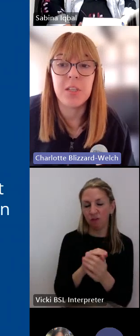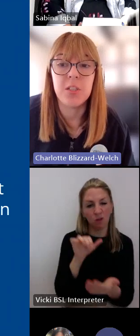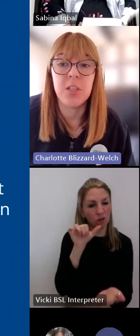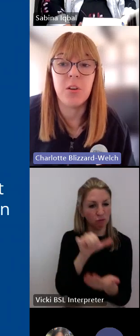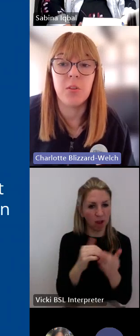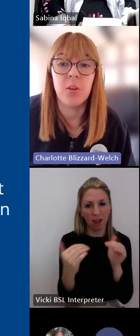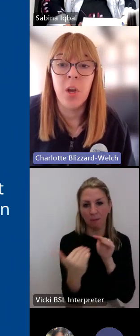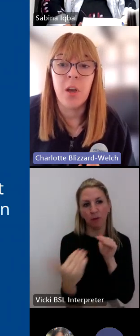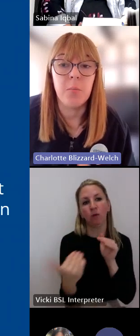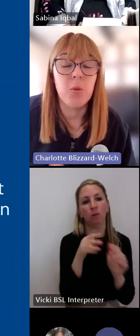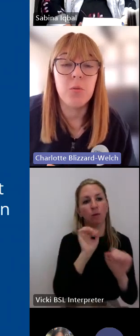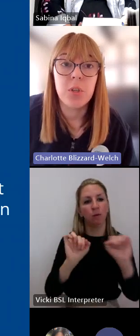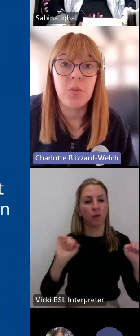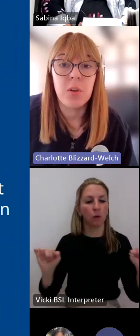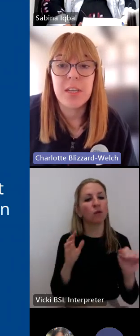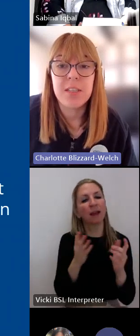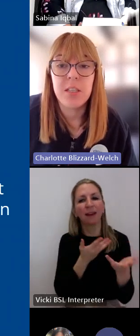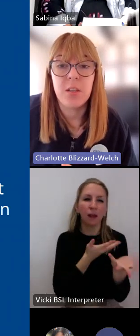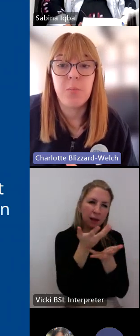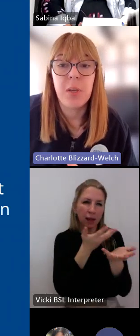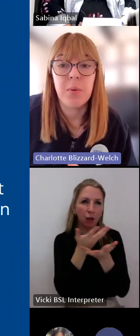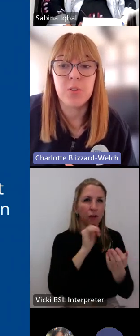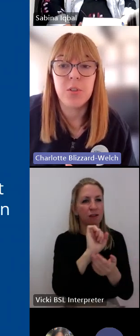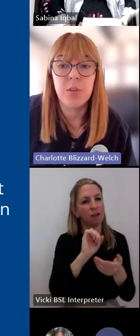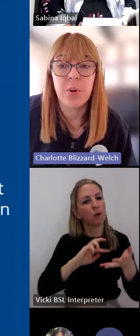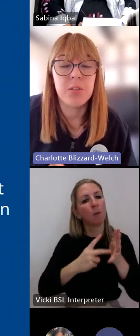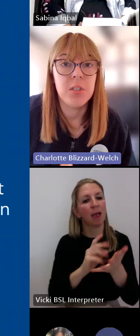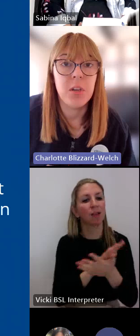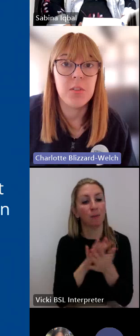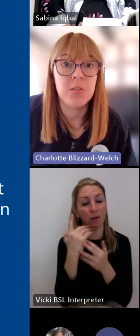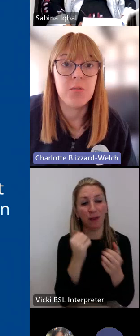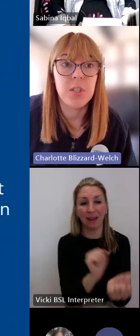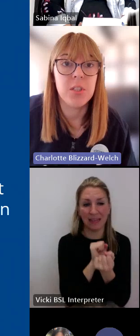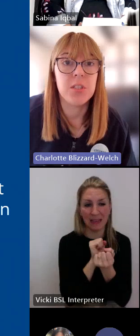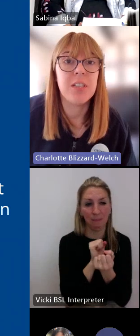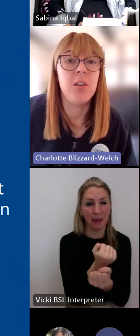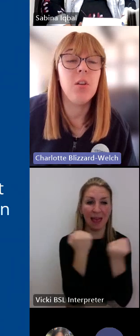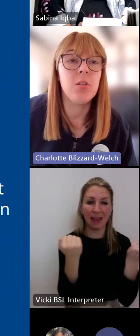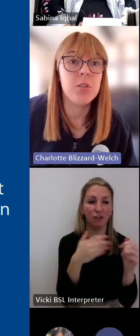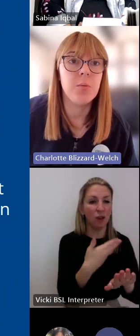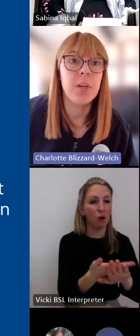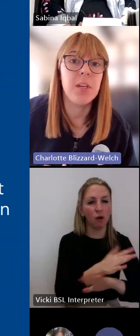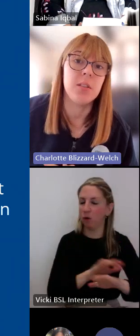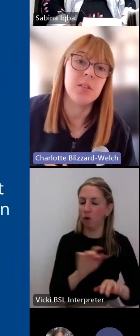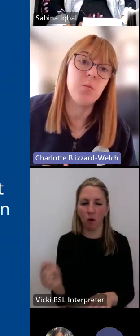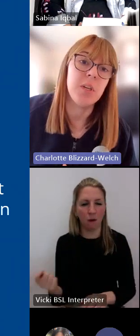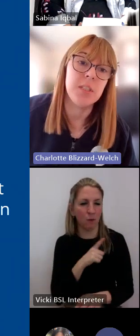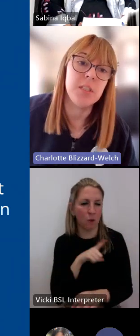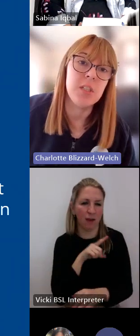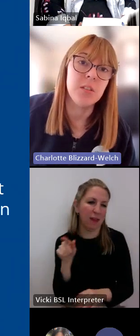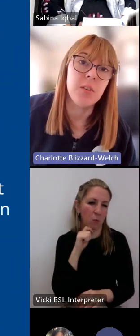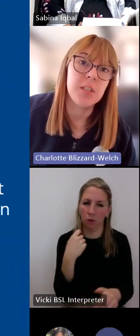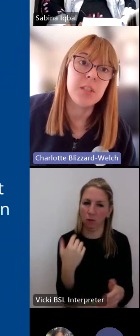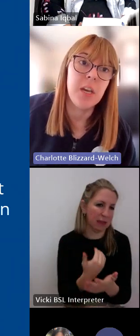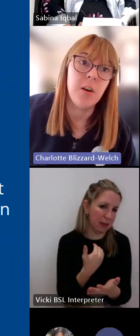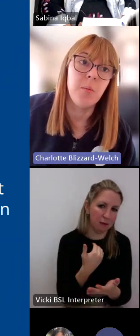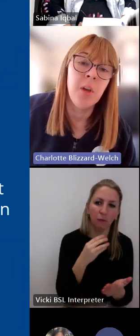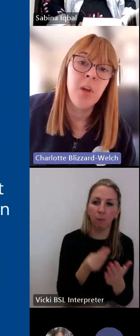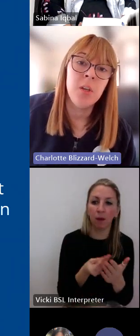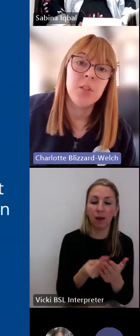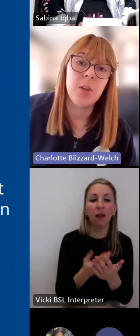keep energy on. Also getting people onto the priority services registers. There are lots of ways that Citizens Advice